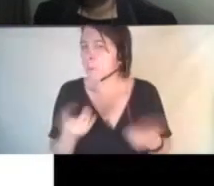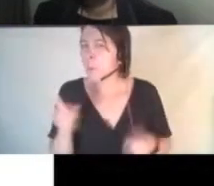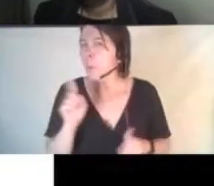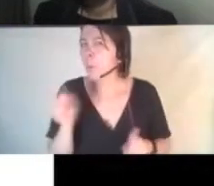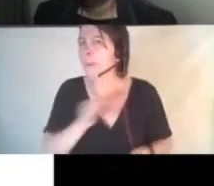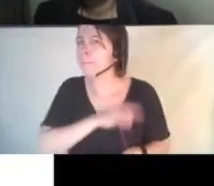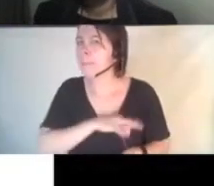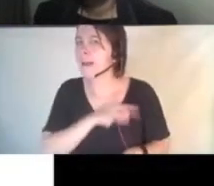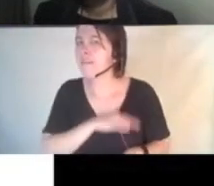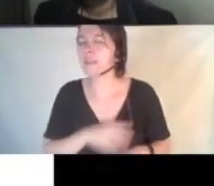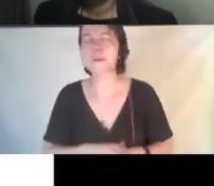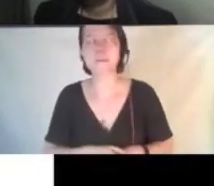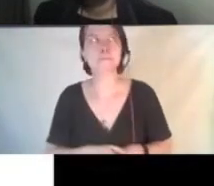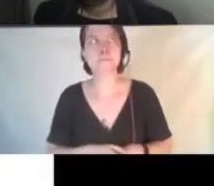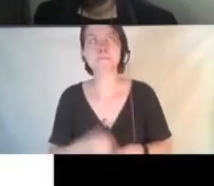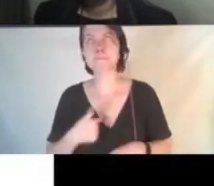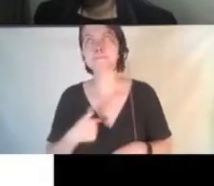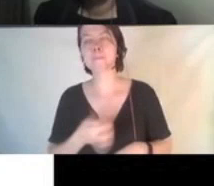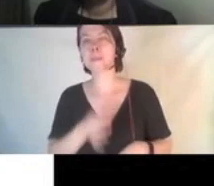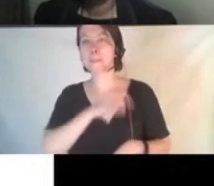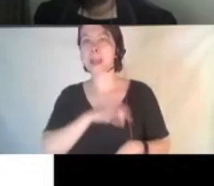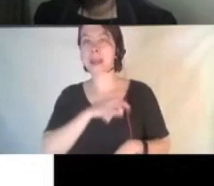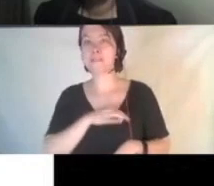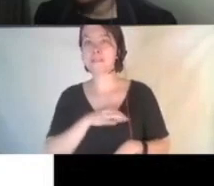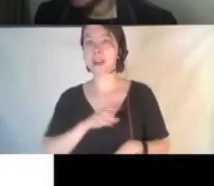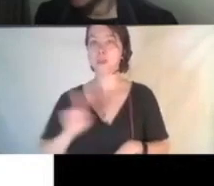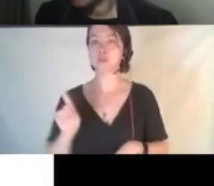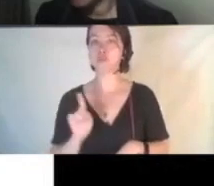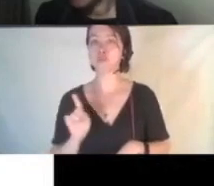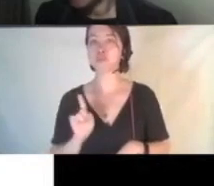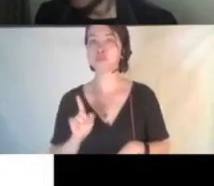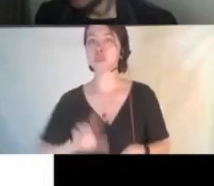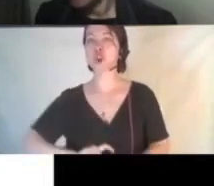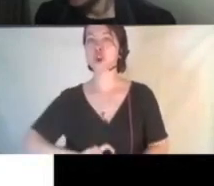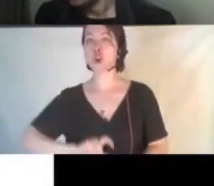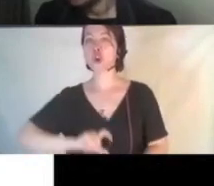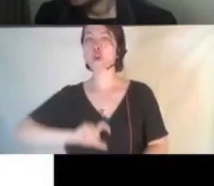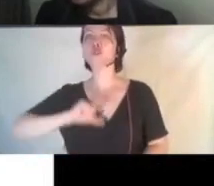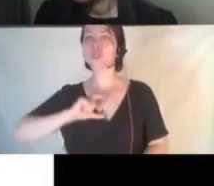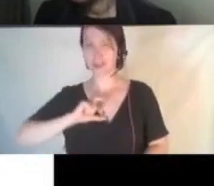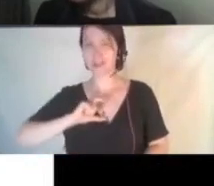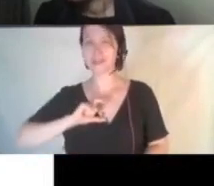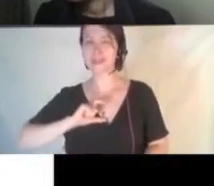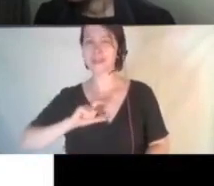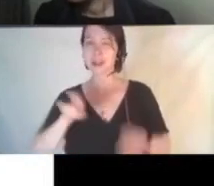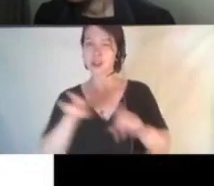I think I find it beneficial because it's made me gain confidence and have recognition for my work